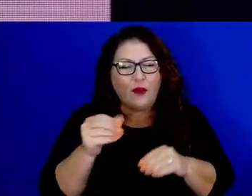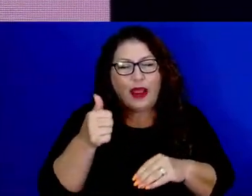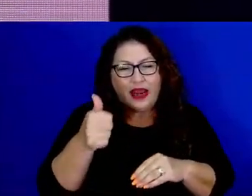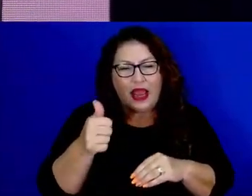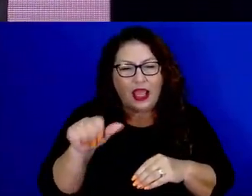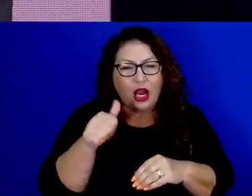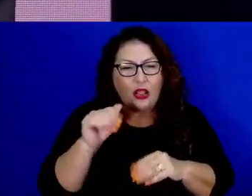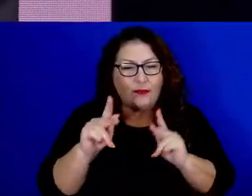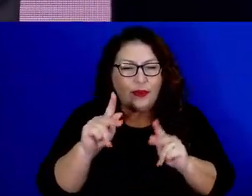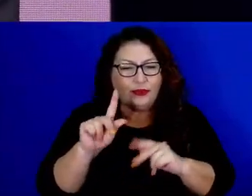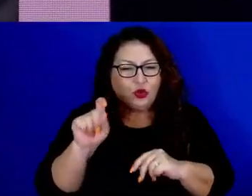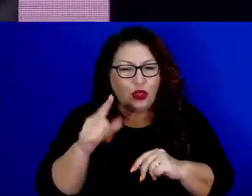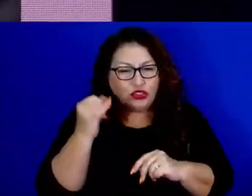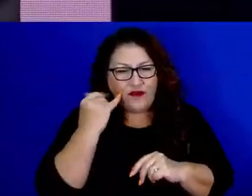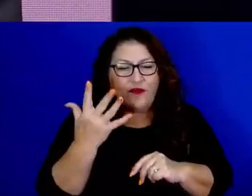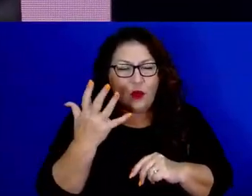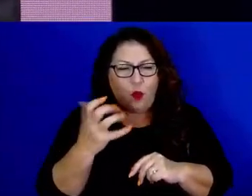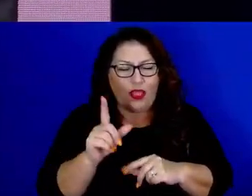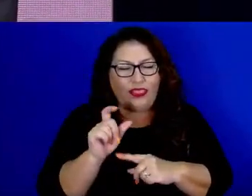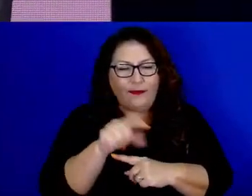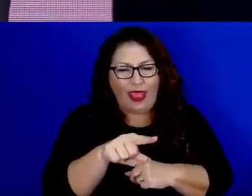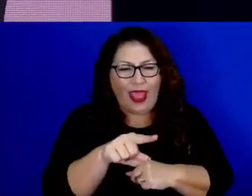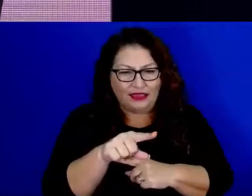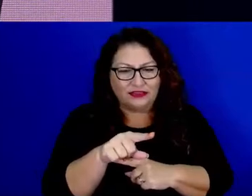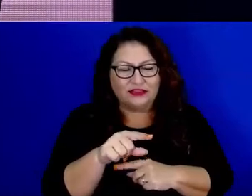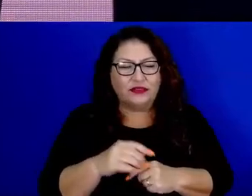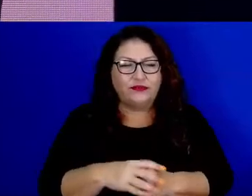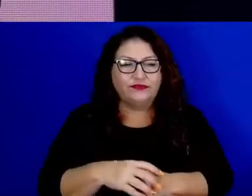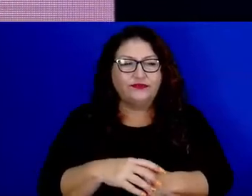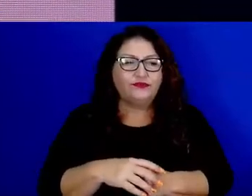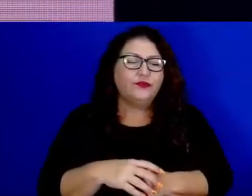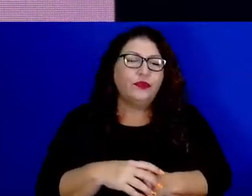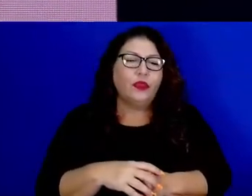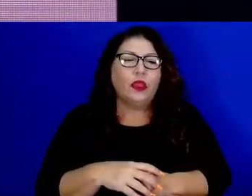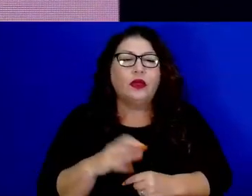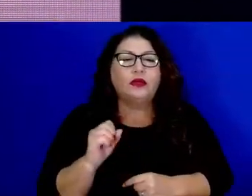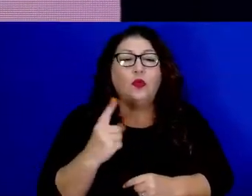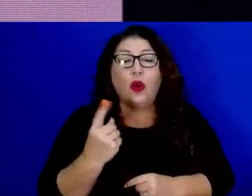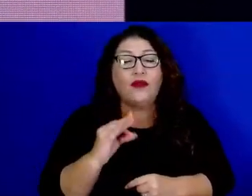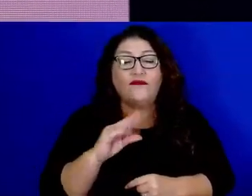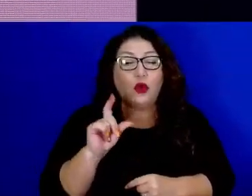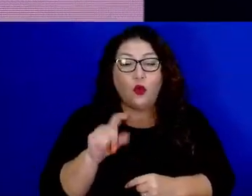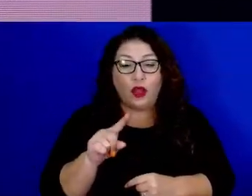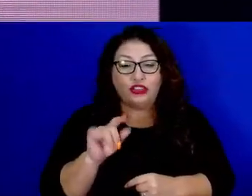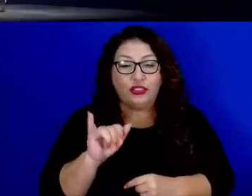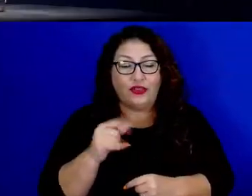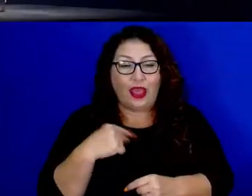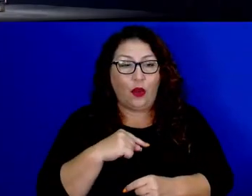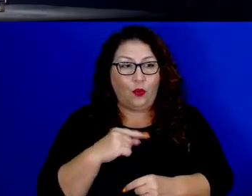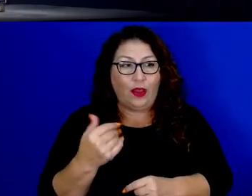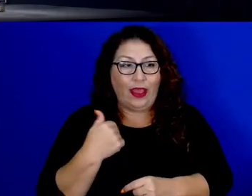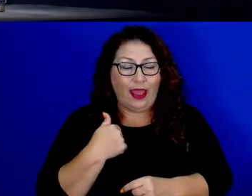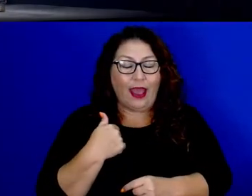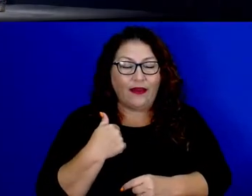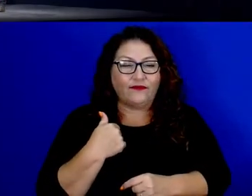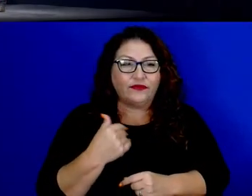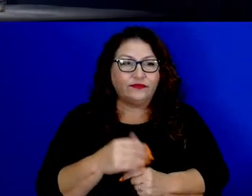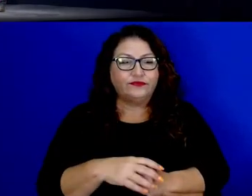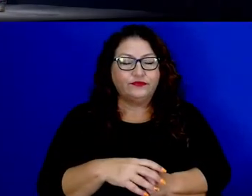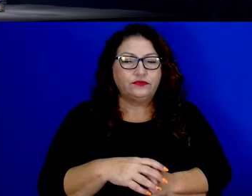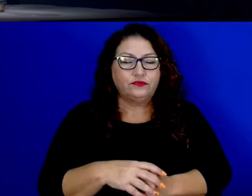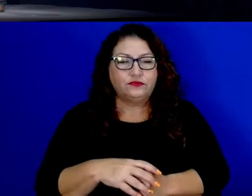them to be answered. So one of the questions that we have in is